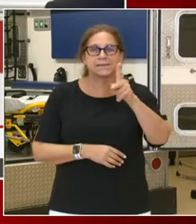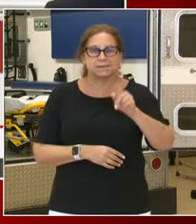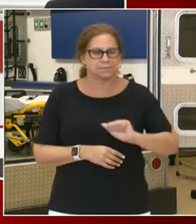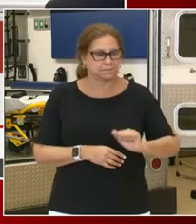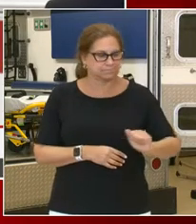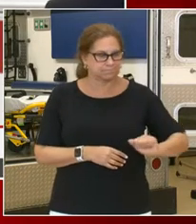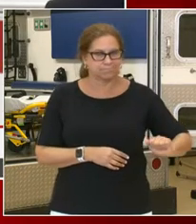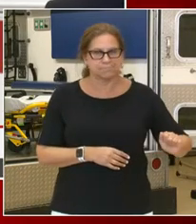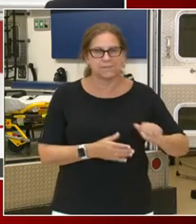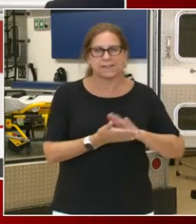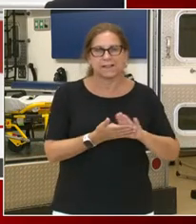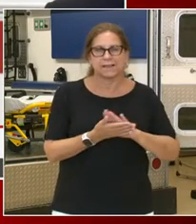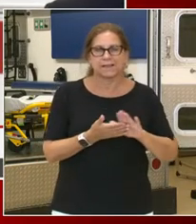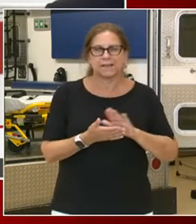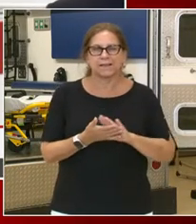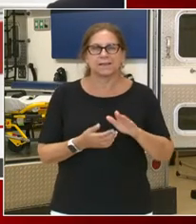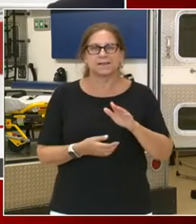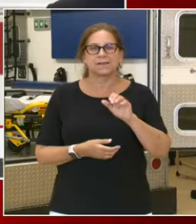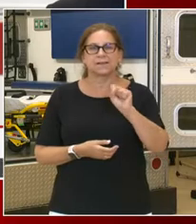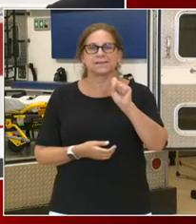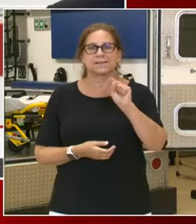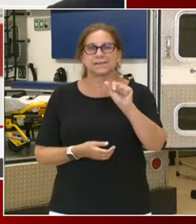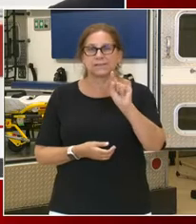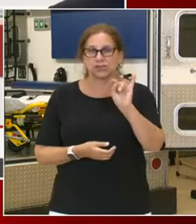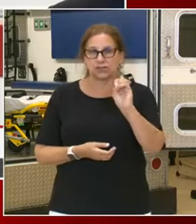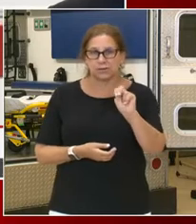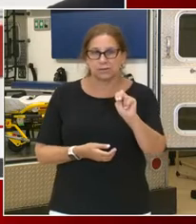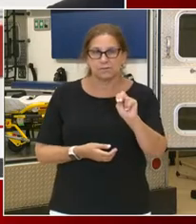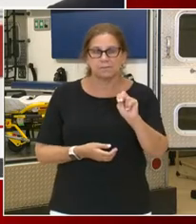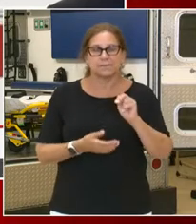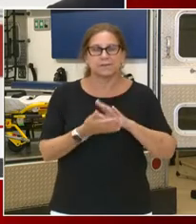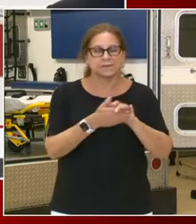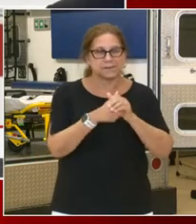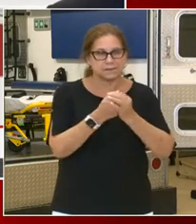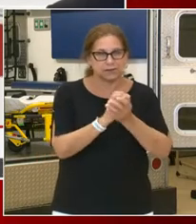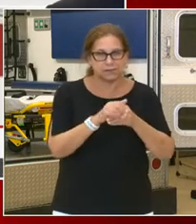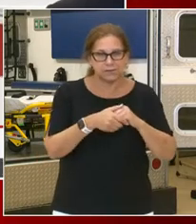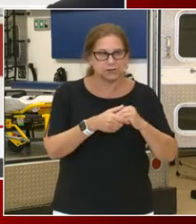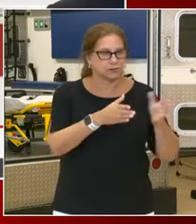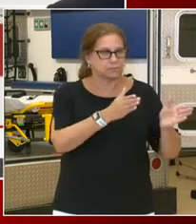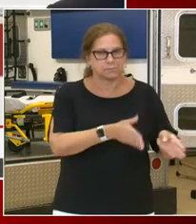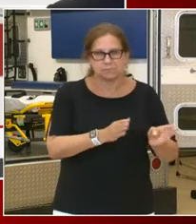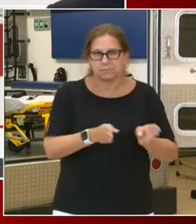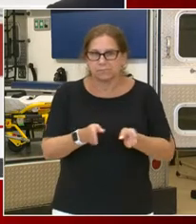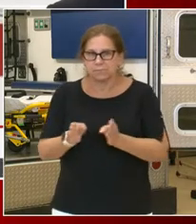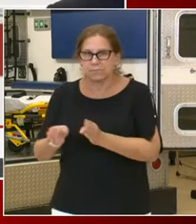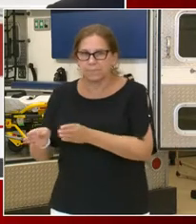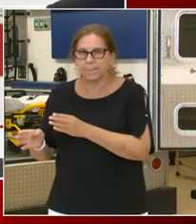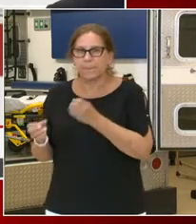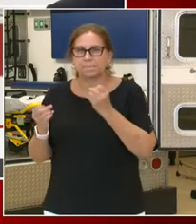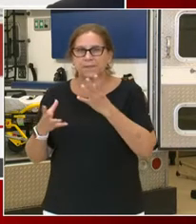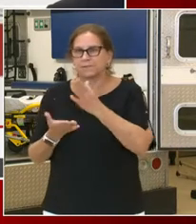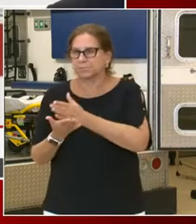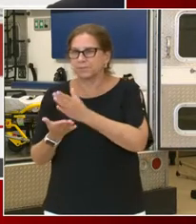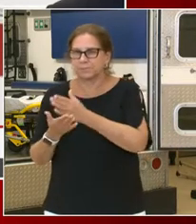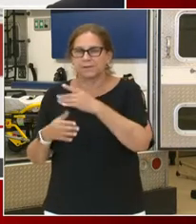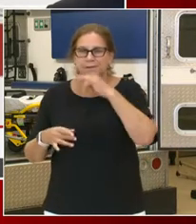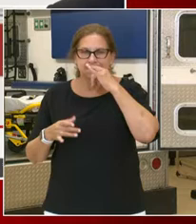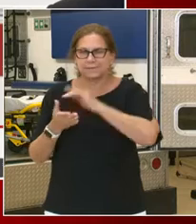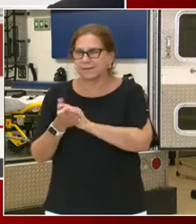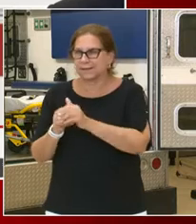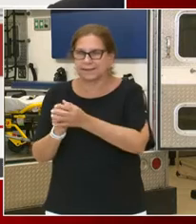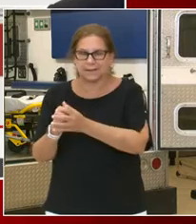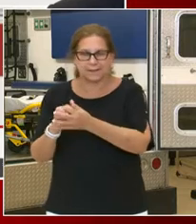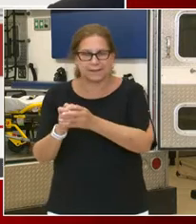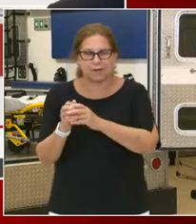here today at Eastern High School, which is also inclusive of changing our units, the filters in